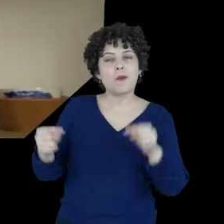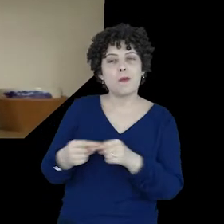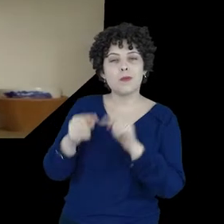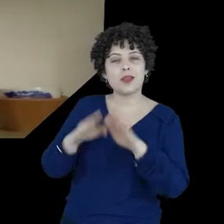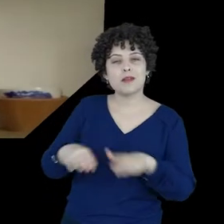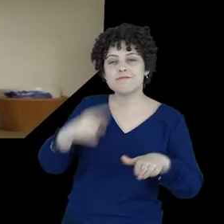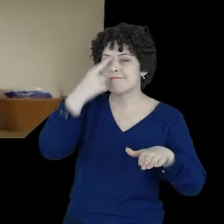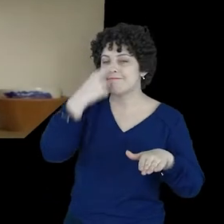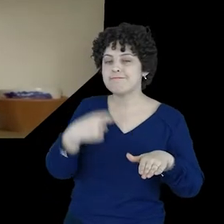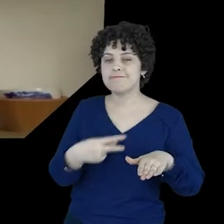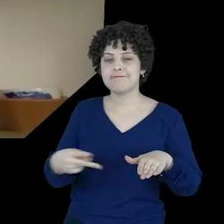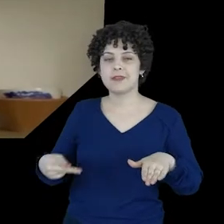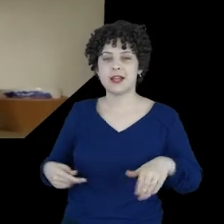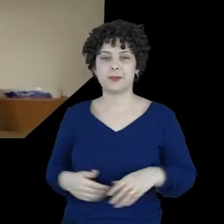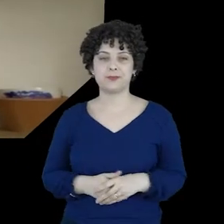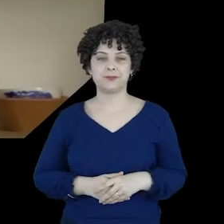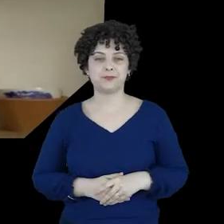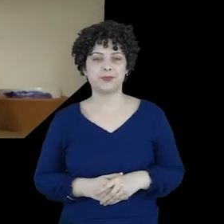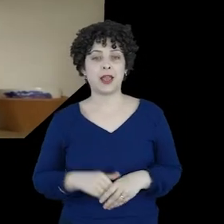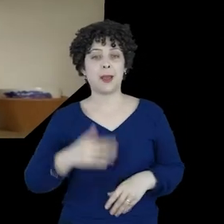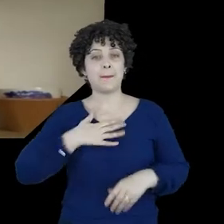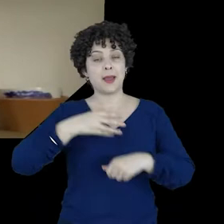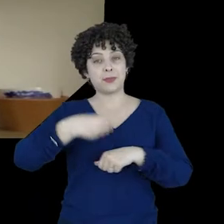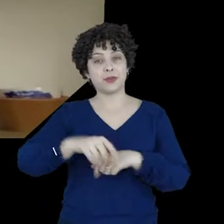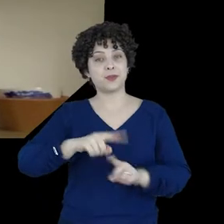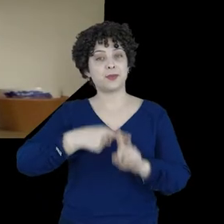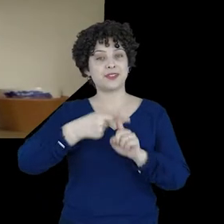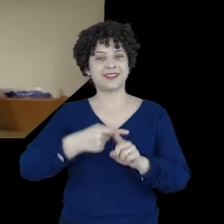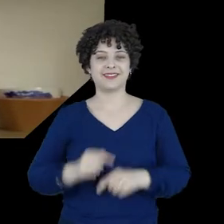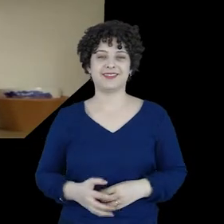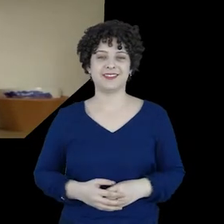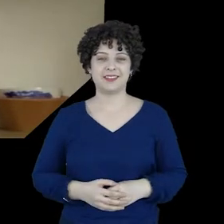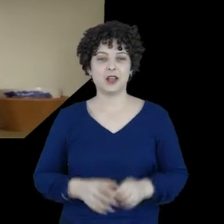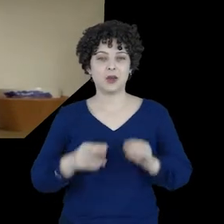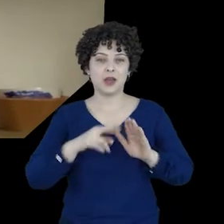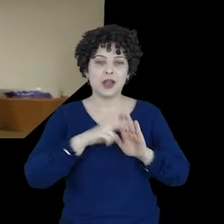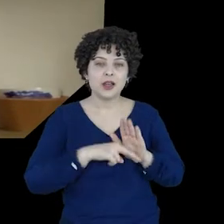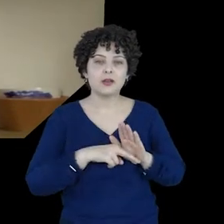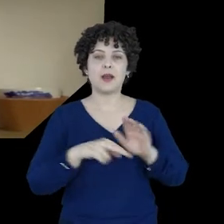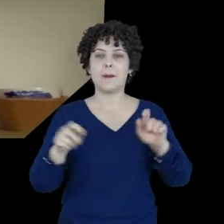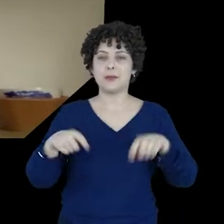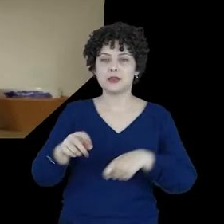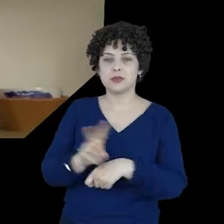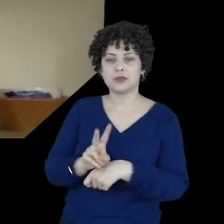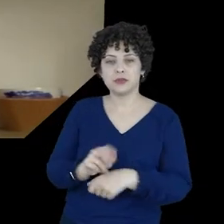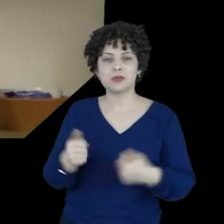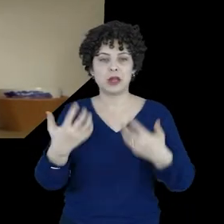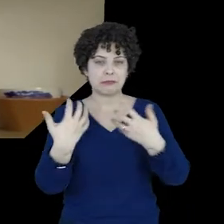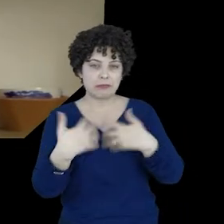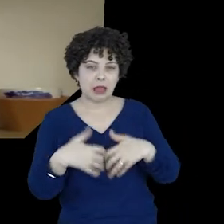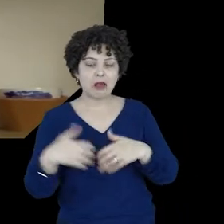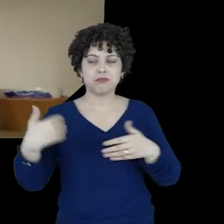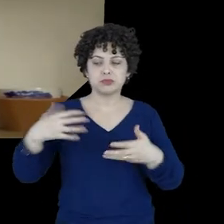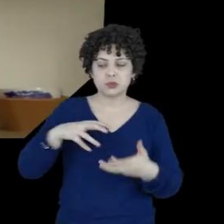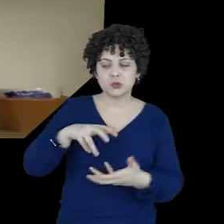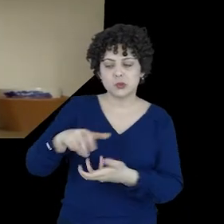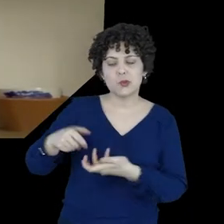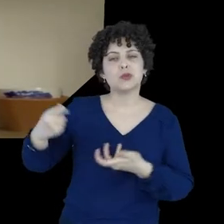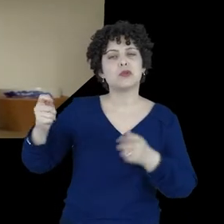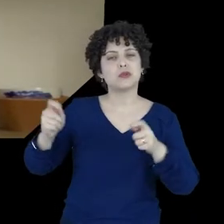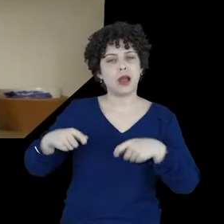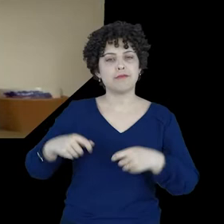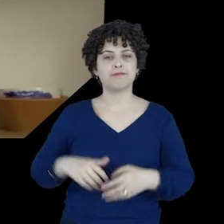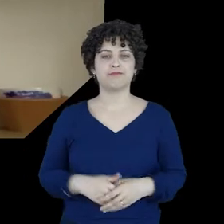as functioning for children. So that's my upbeat message for today, that regulation is possible, that it works, and that moves are afoot